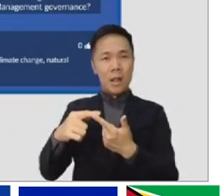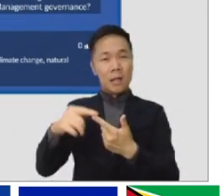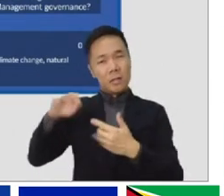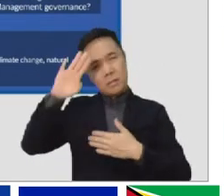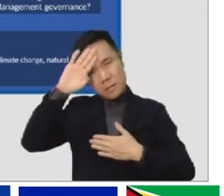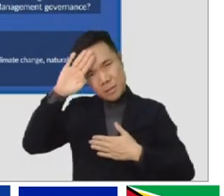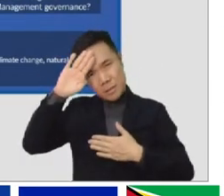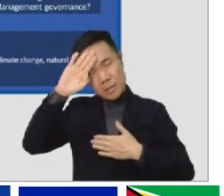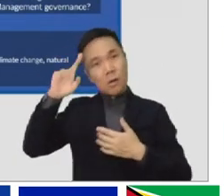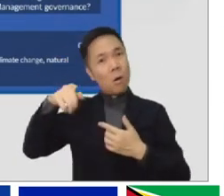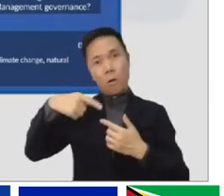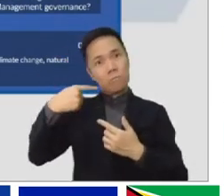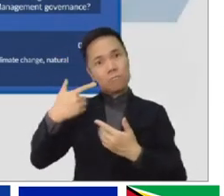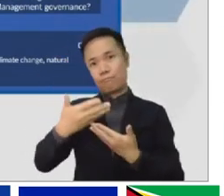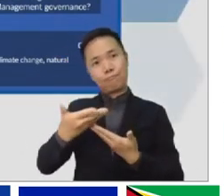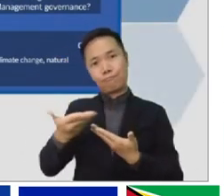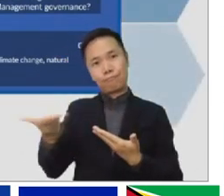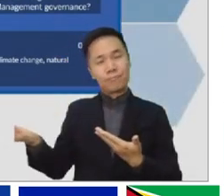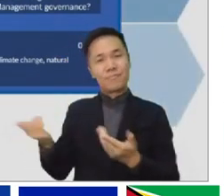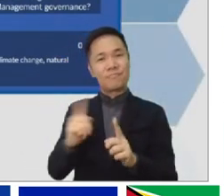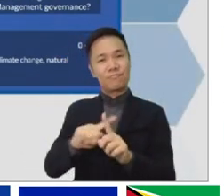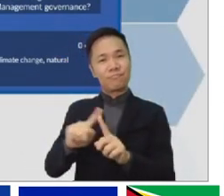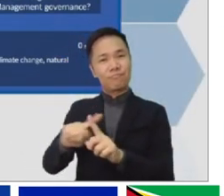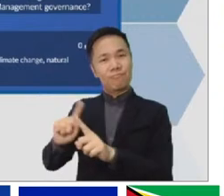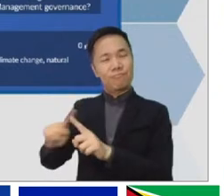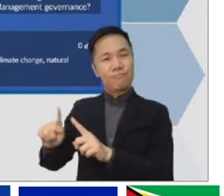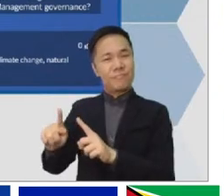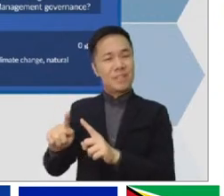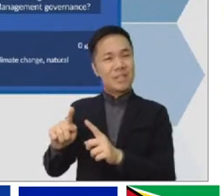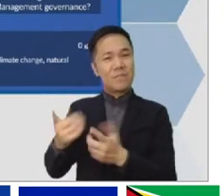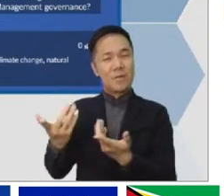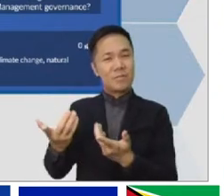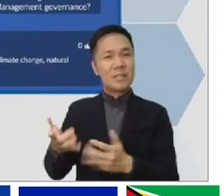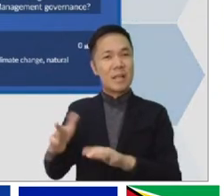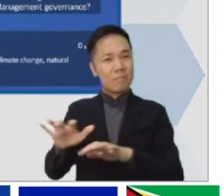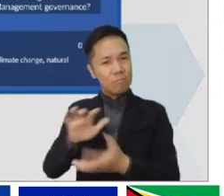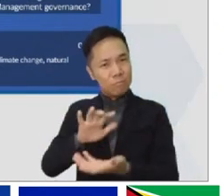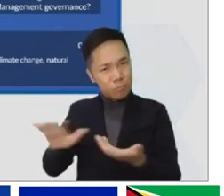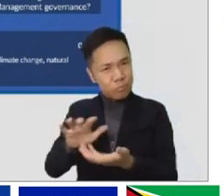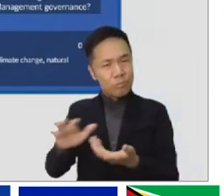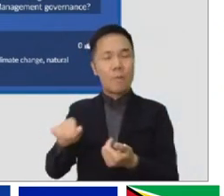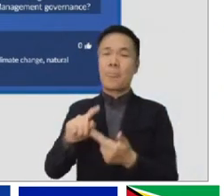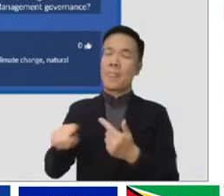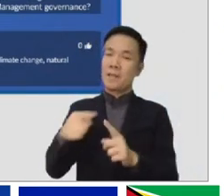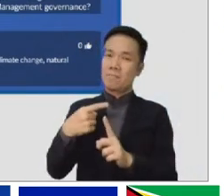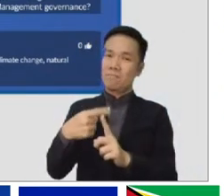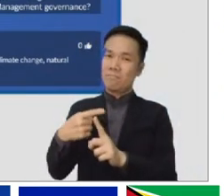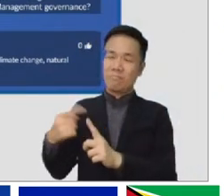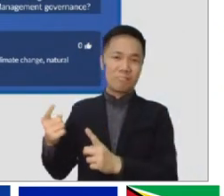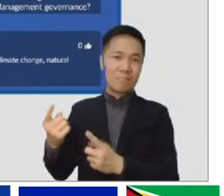I'll now pass on in the order of the questions which I have on the screen, which is for Dr. Simon.